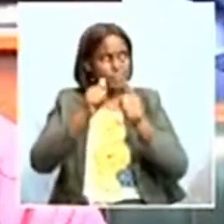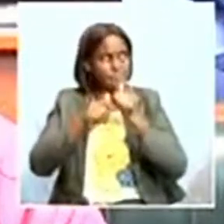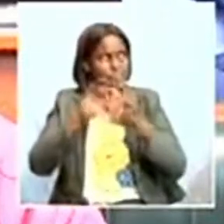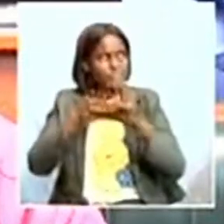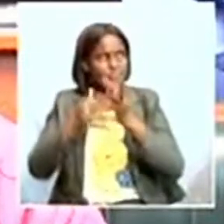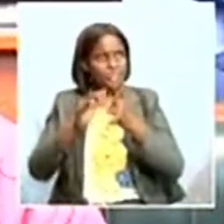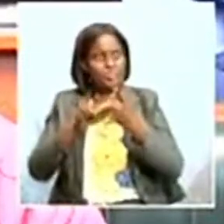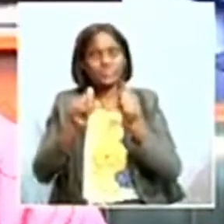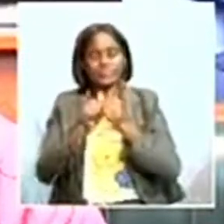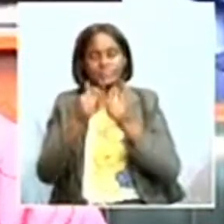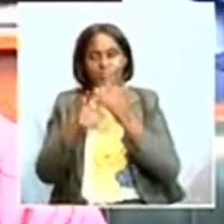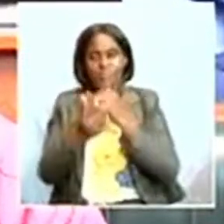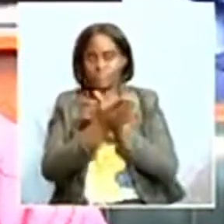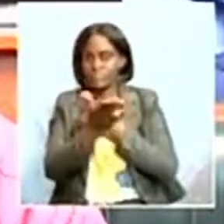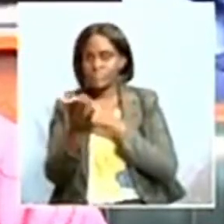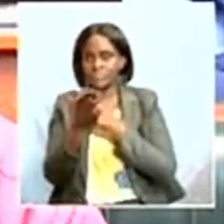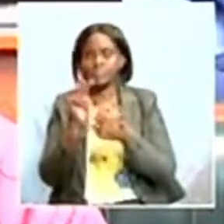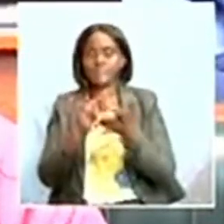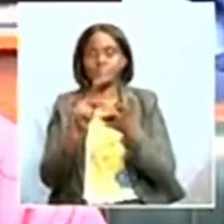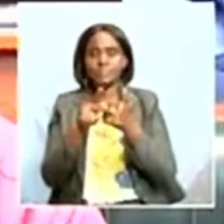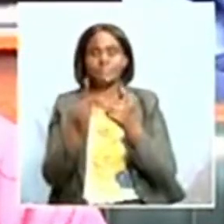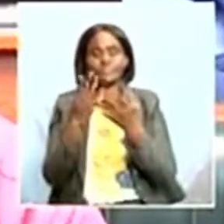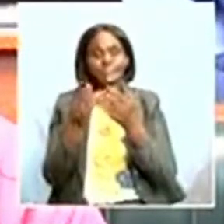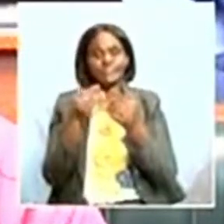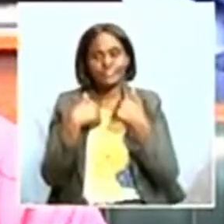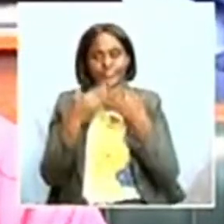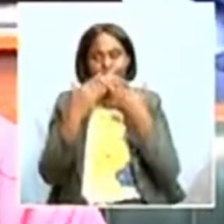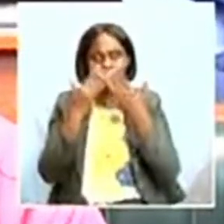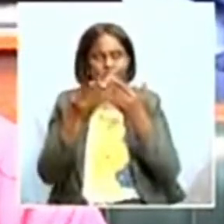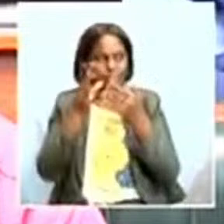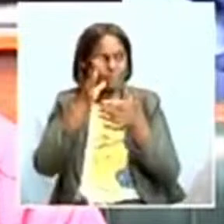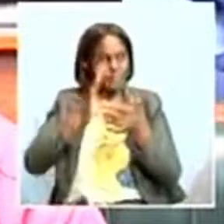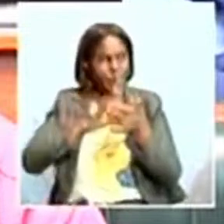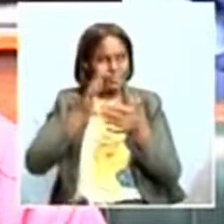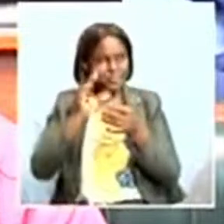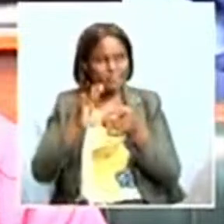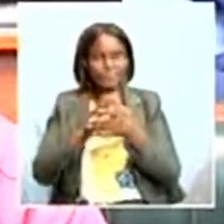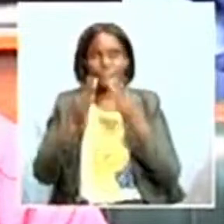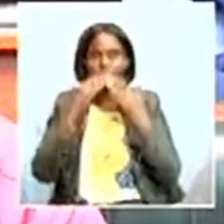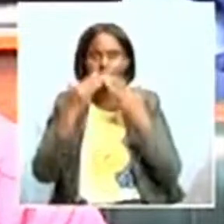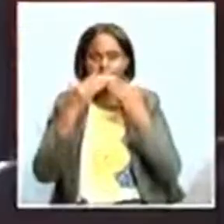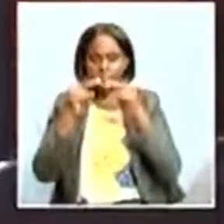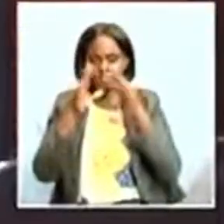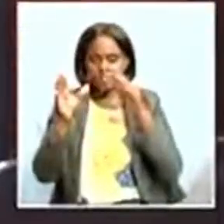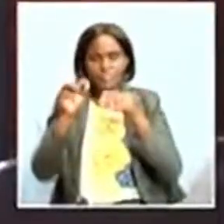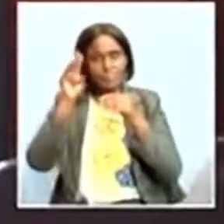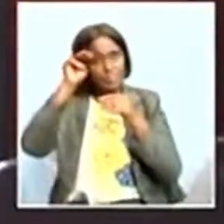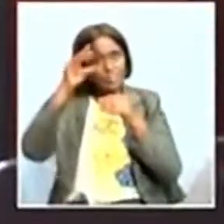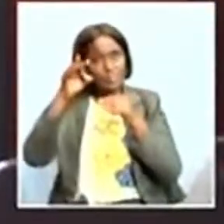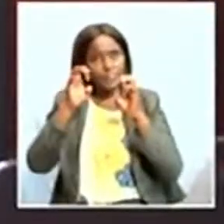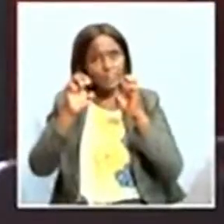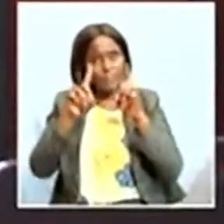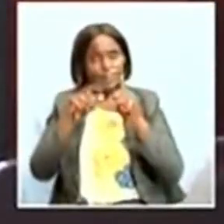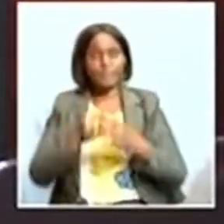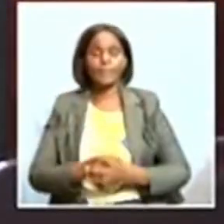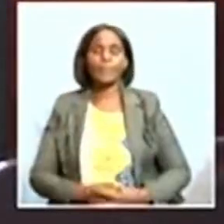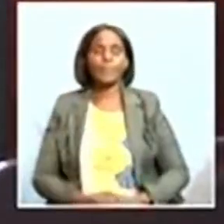associated to this program or syllabus? I submit, Madam Speaker. Thank you. The Honorable Minister of